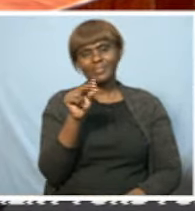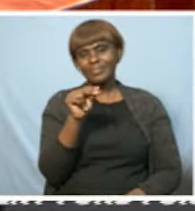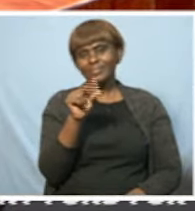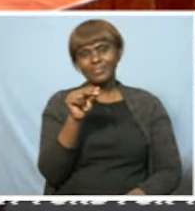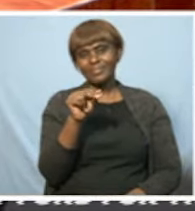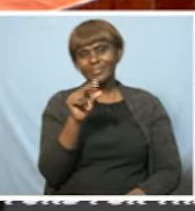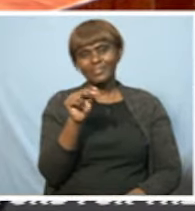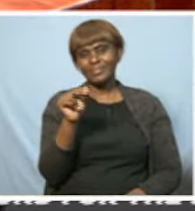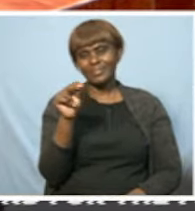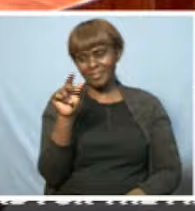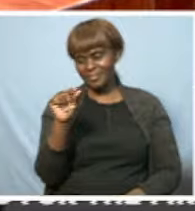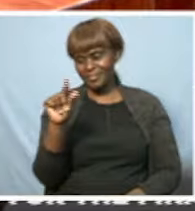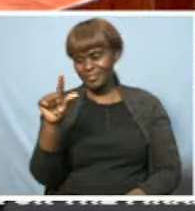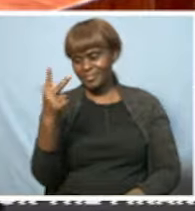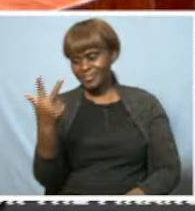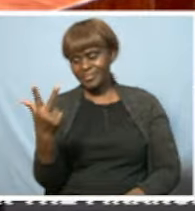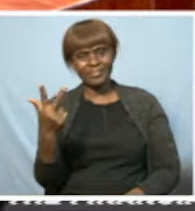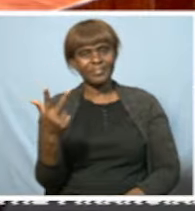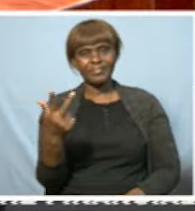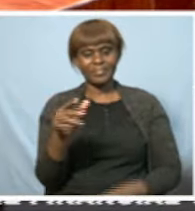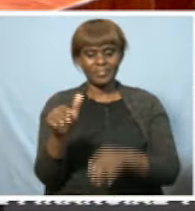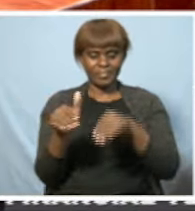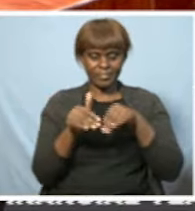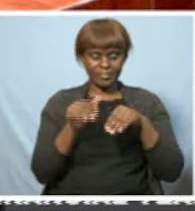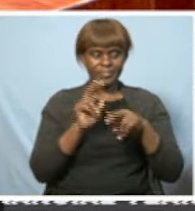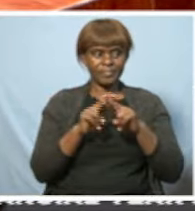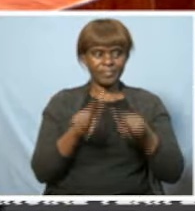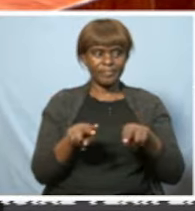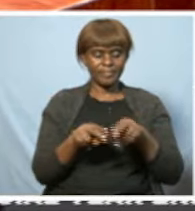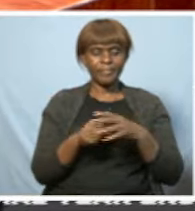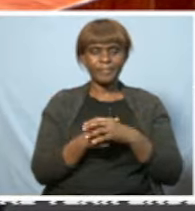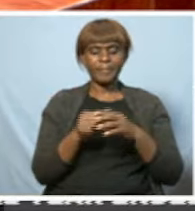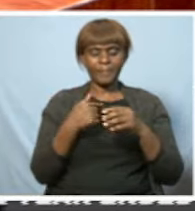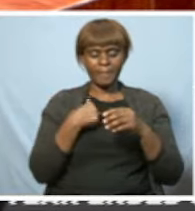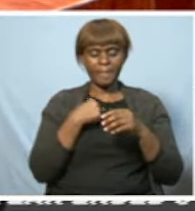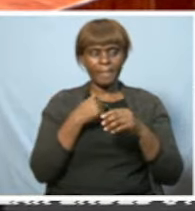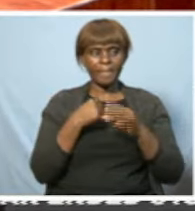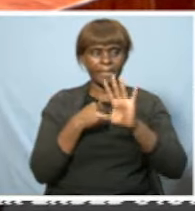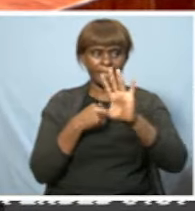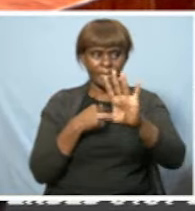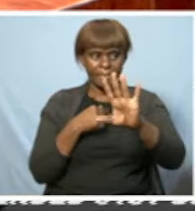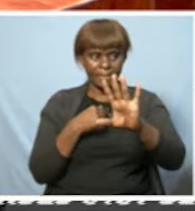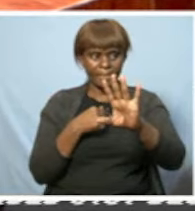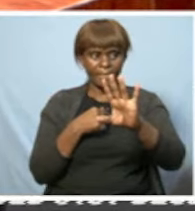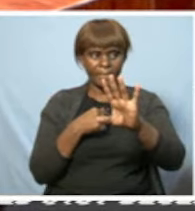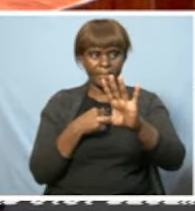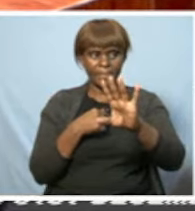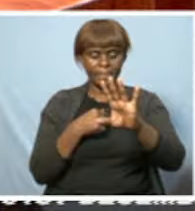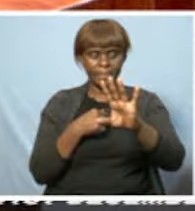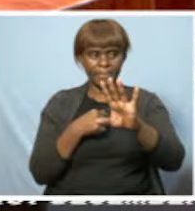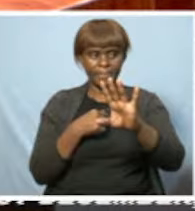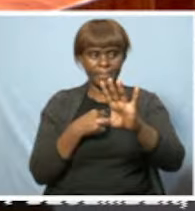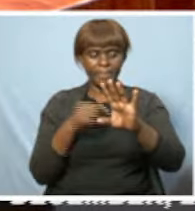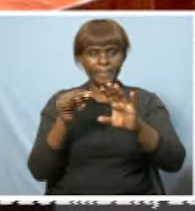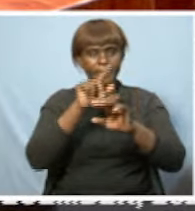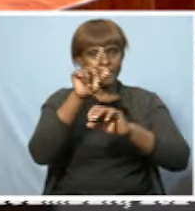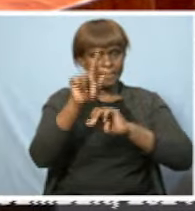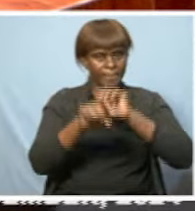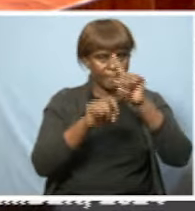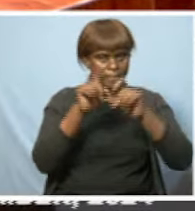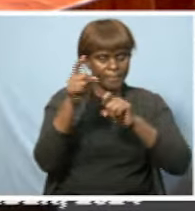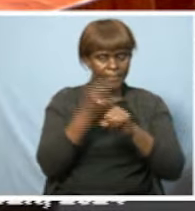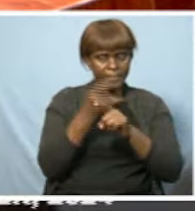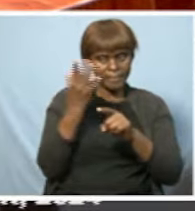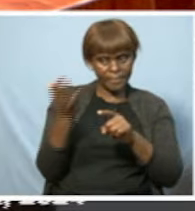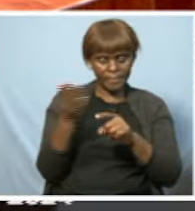when it's written 2023? I withdraw, Chair. Then our offer No, letter. you can't withdraw. The question from